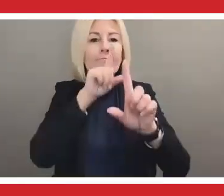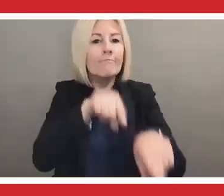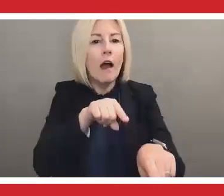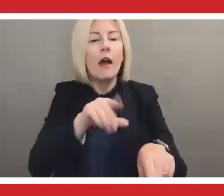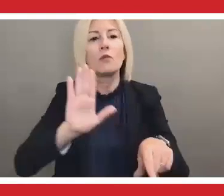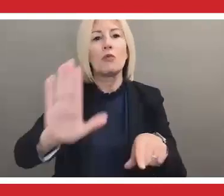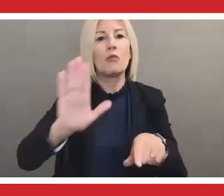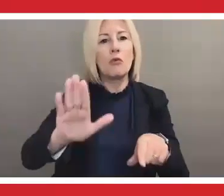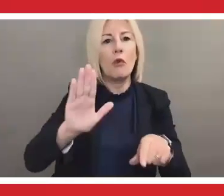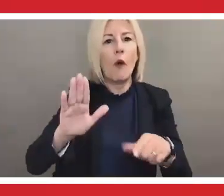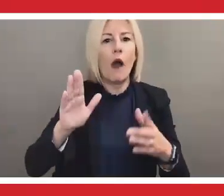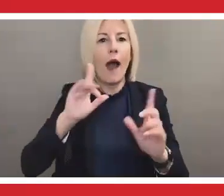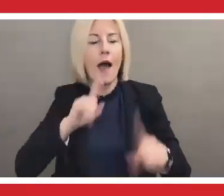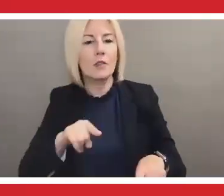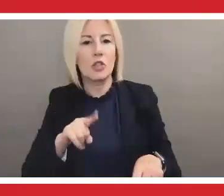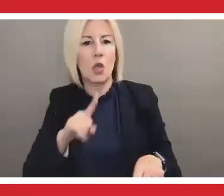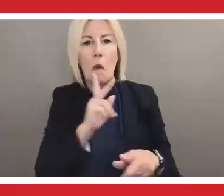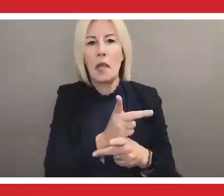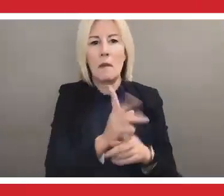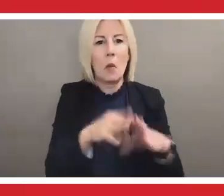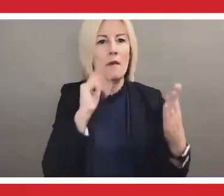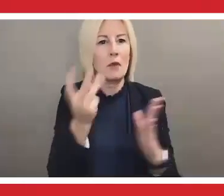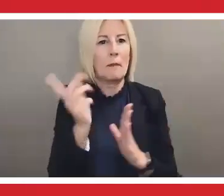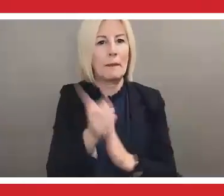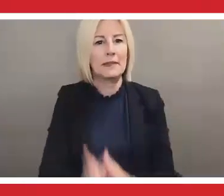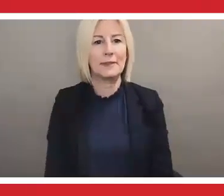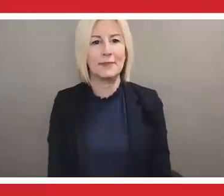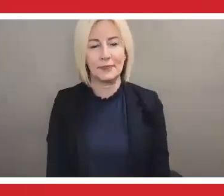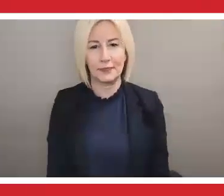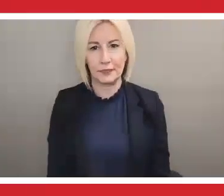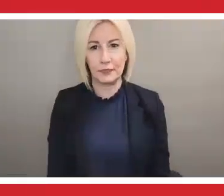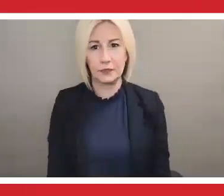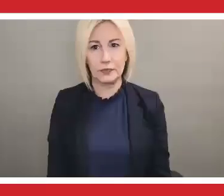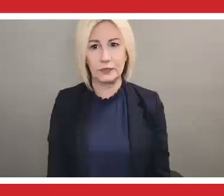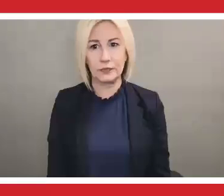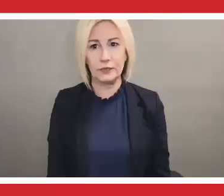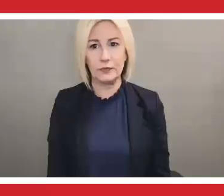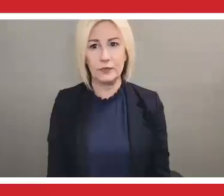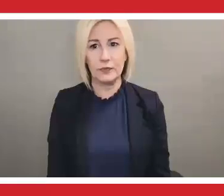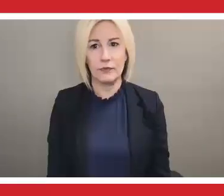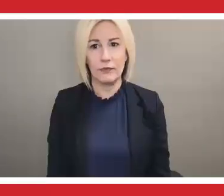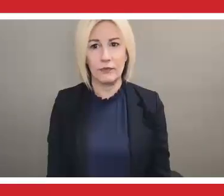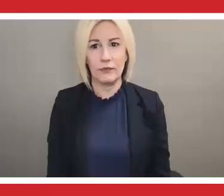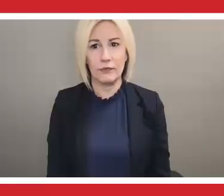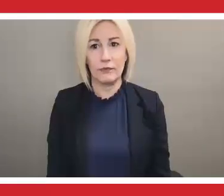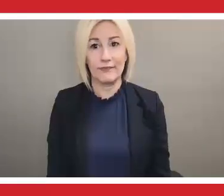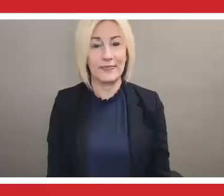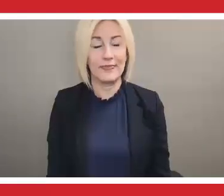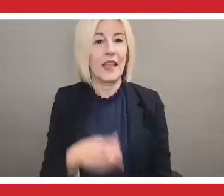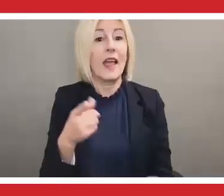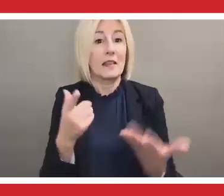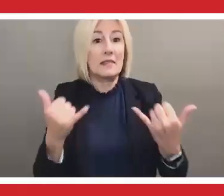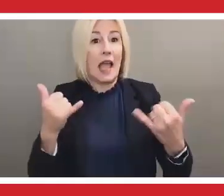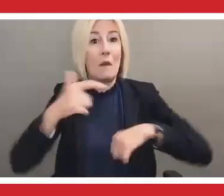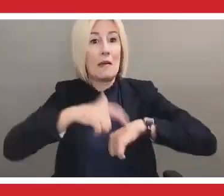now, we'll keep that poll open for a few minutes. It is now time to introduce a very special